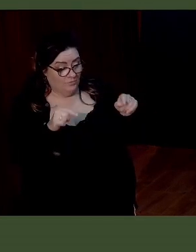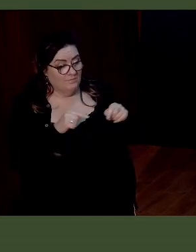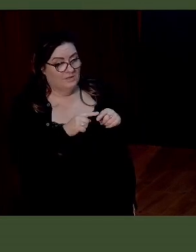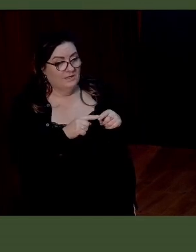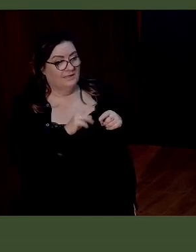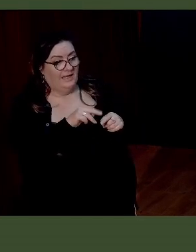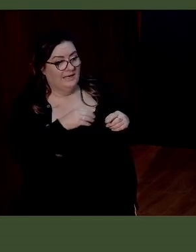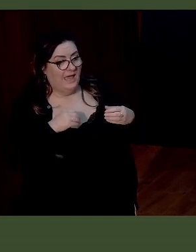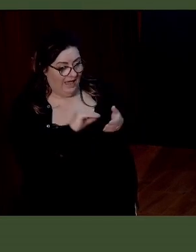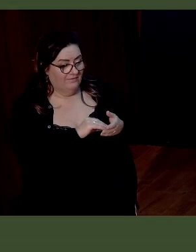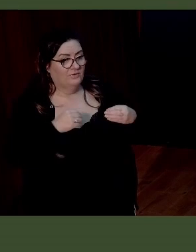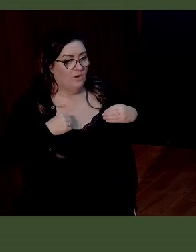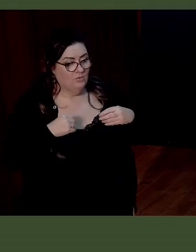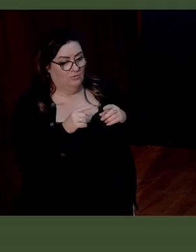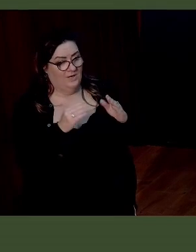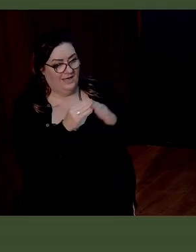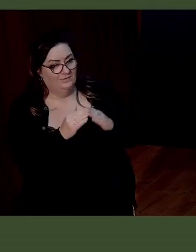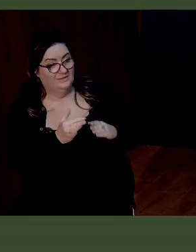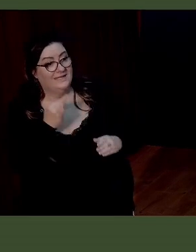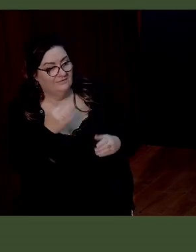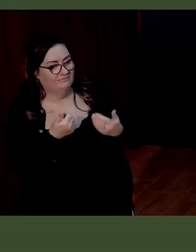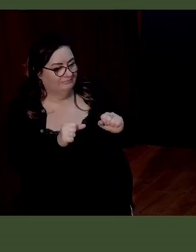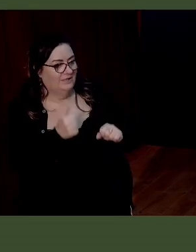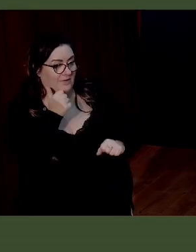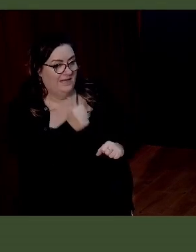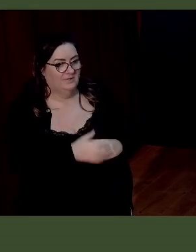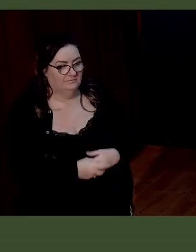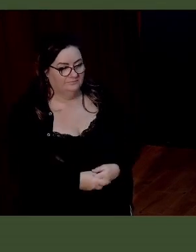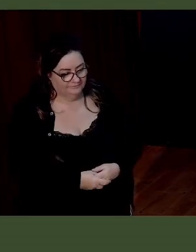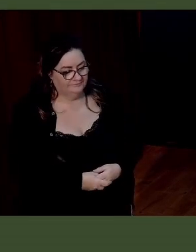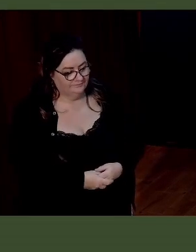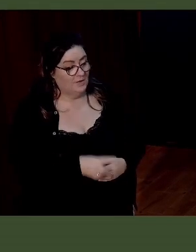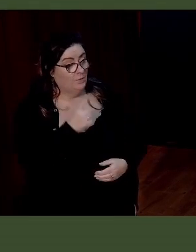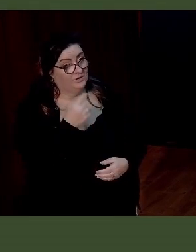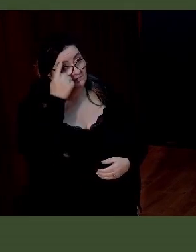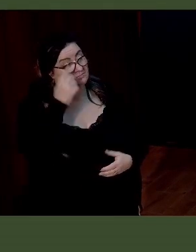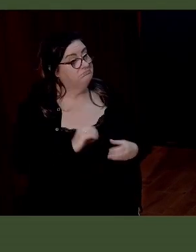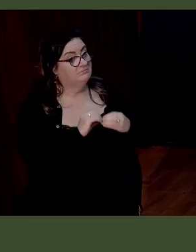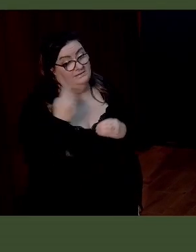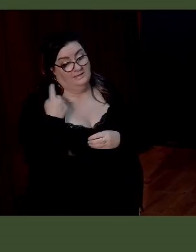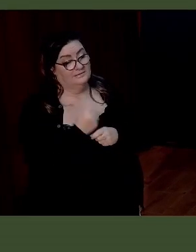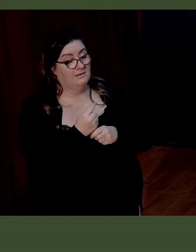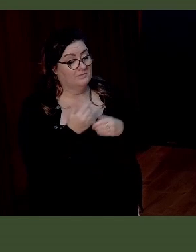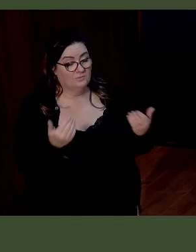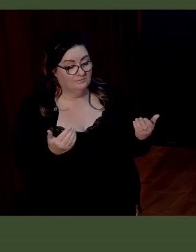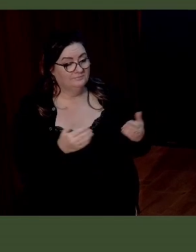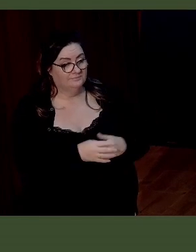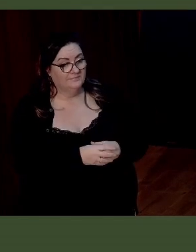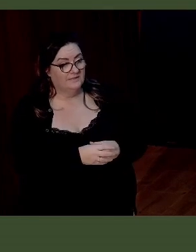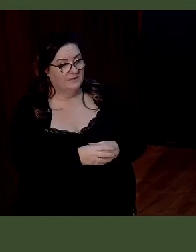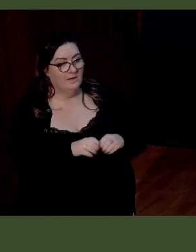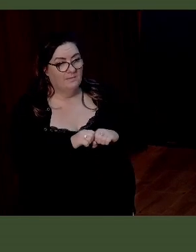their own housing if they could get it. So one of the innovations of the time is the idea of